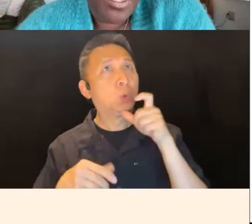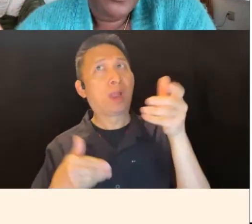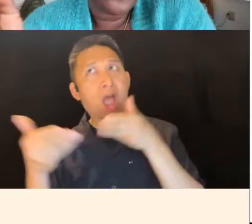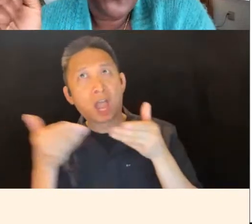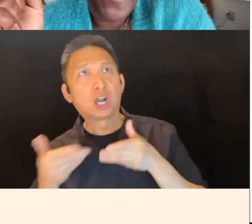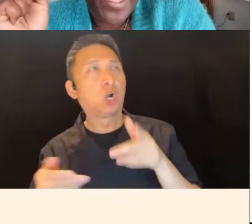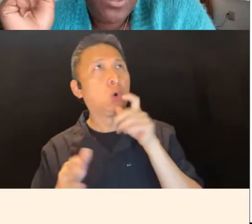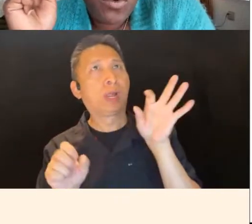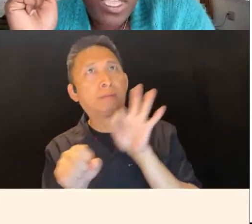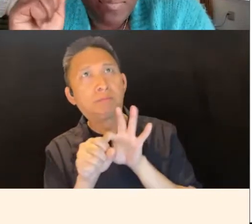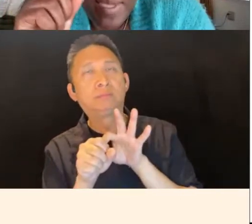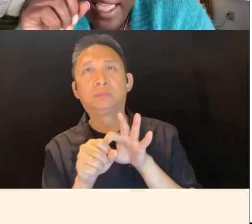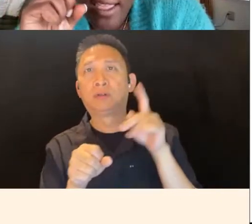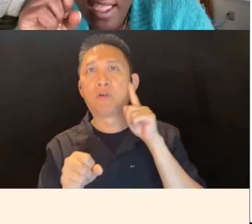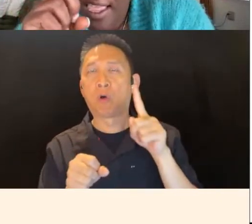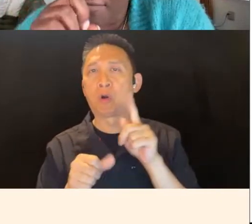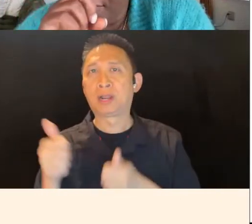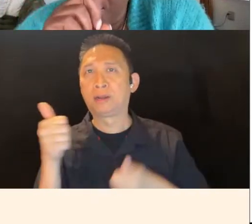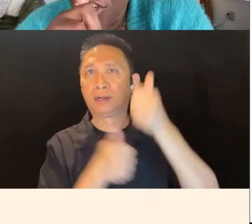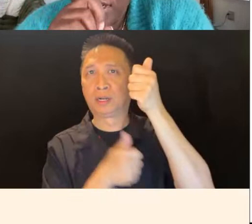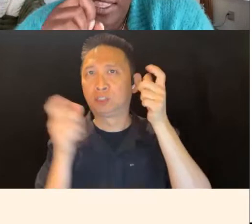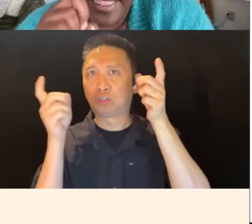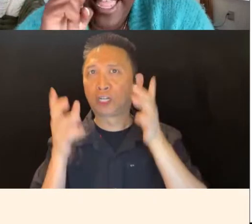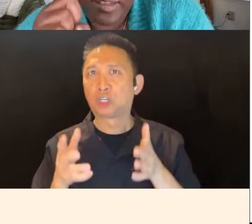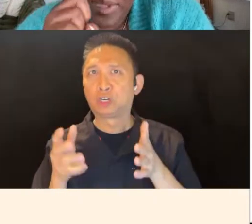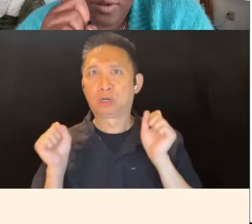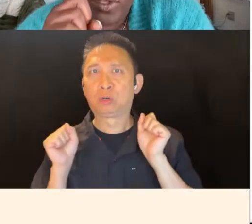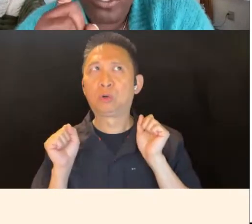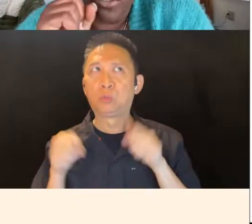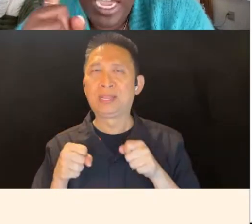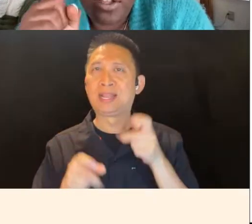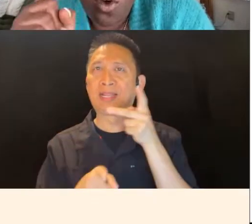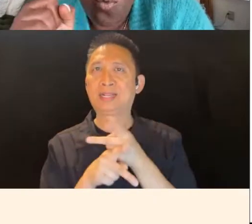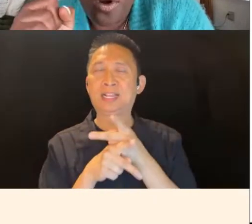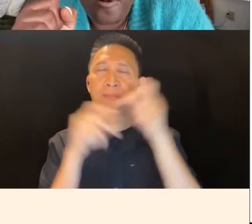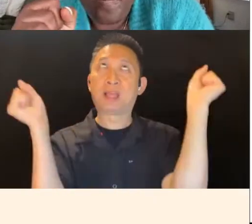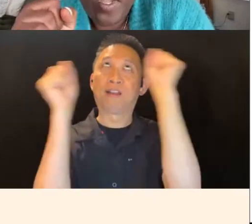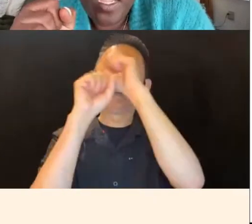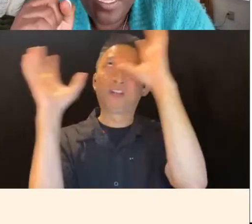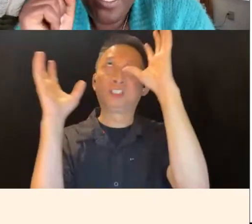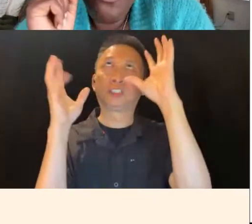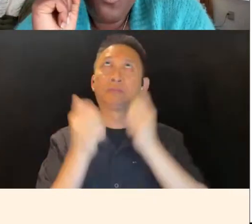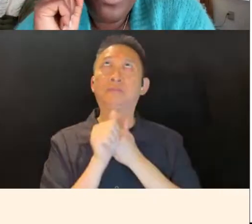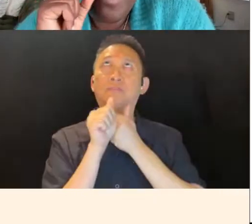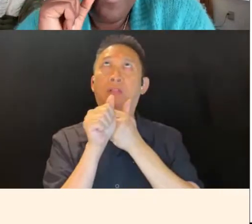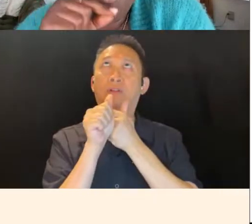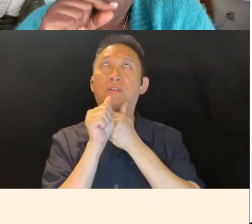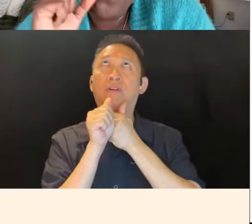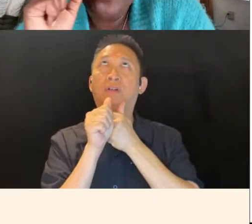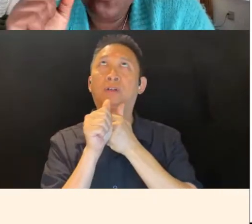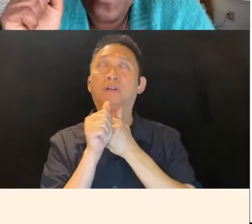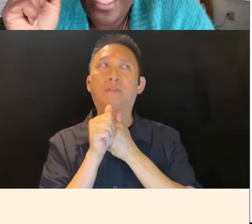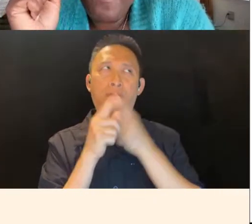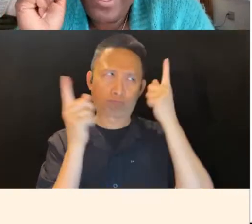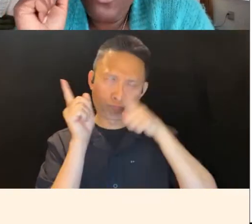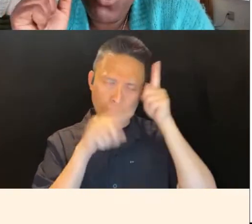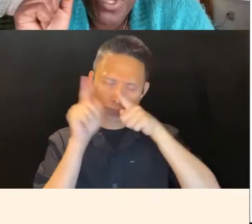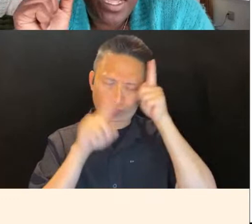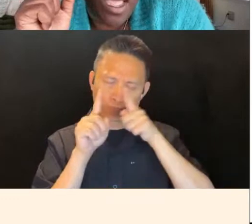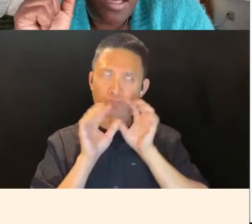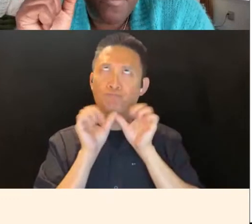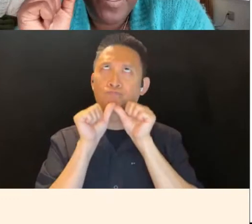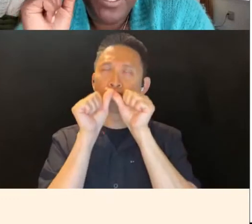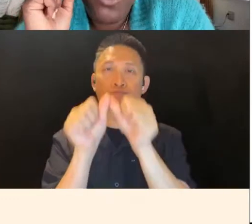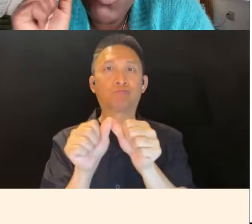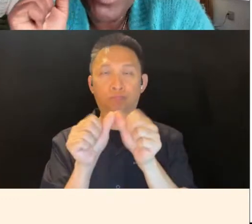director, so that you keep a vision alignment with your technical work. And so with our board, we do that by